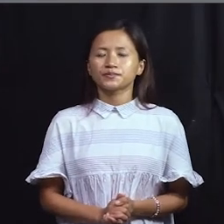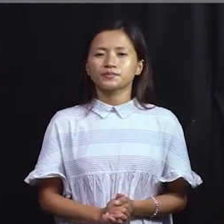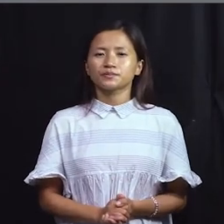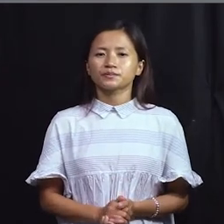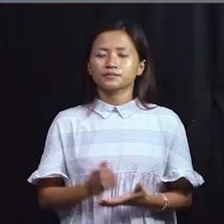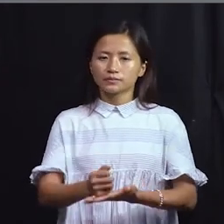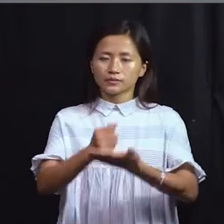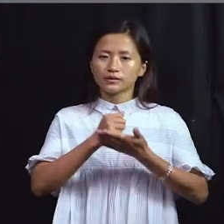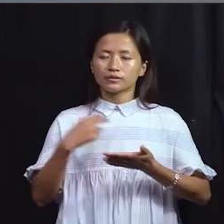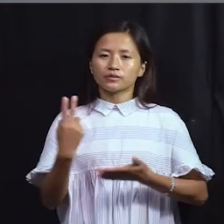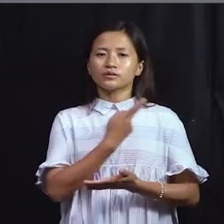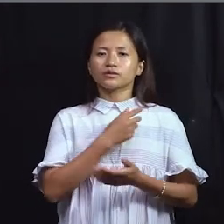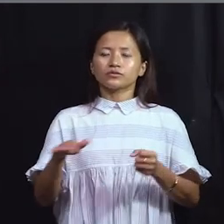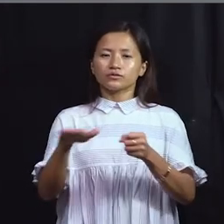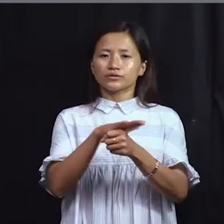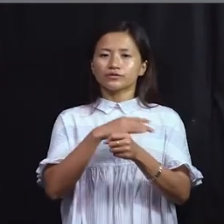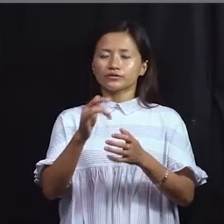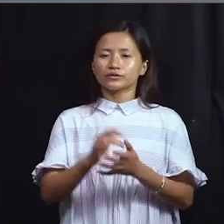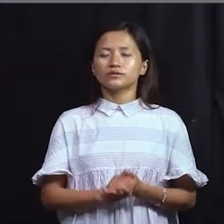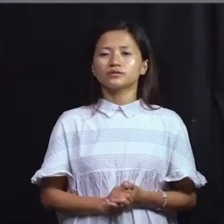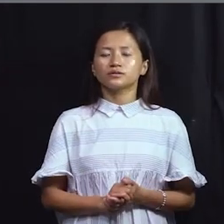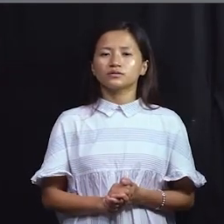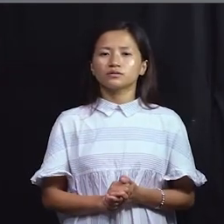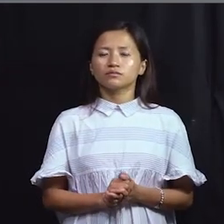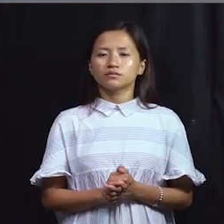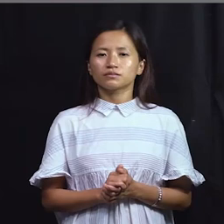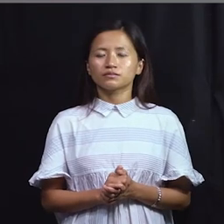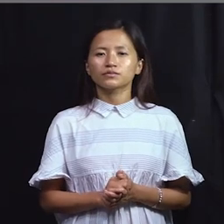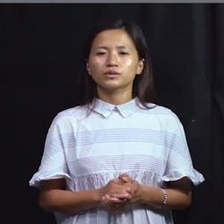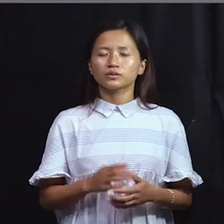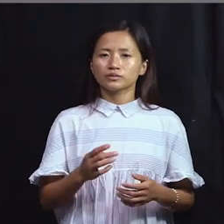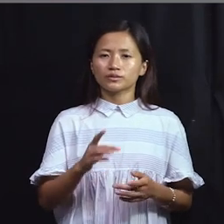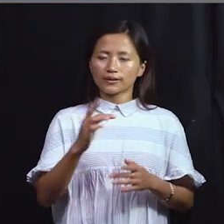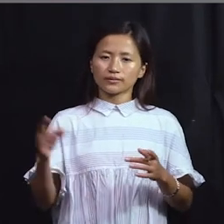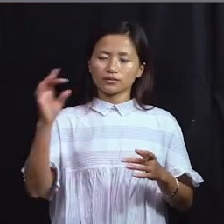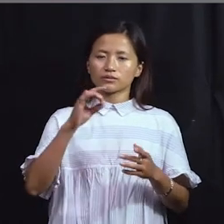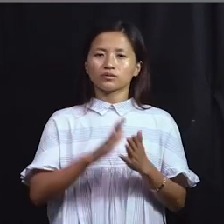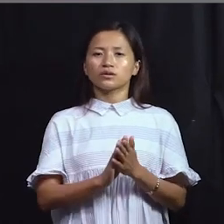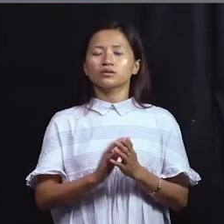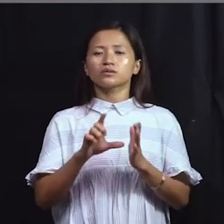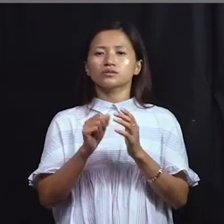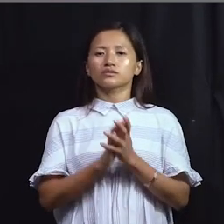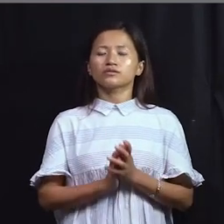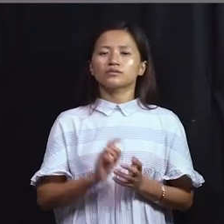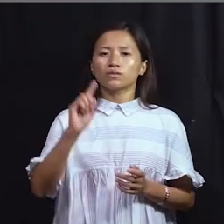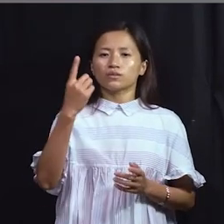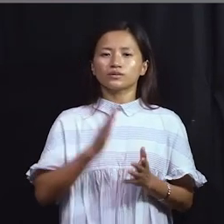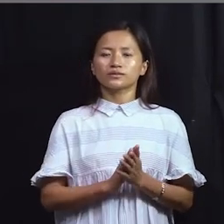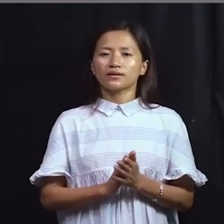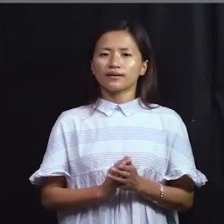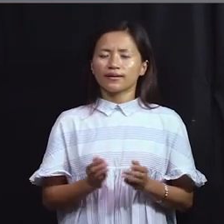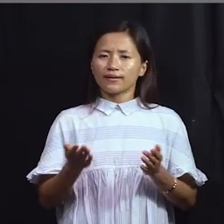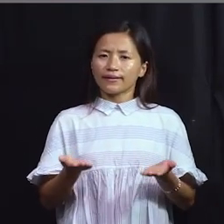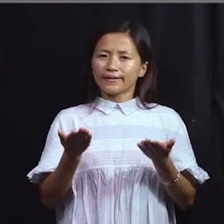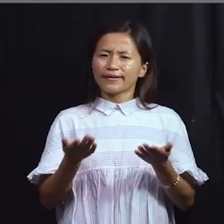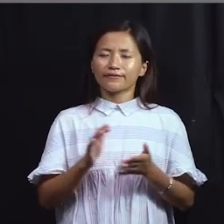That will help us to fulfill the objective of reallocation of resources. So number one, heavy taxation can